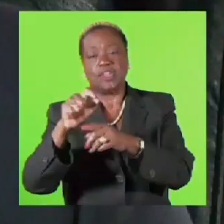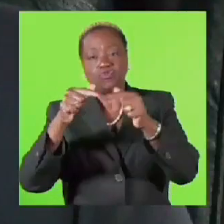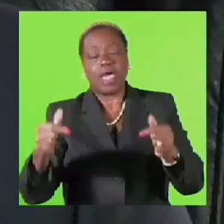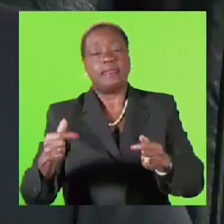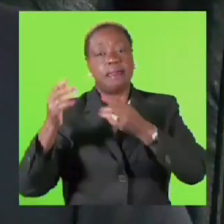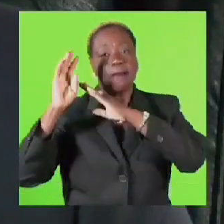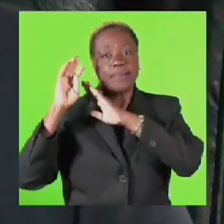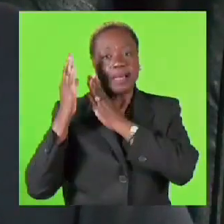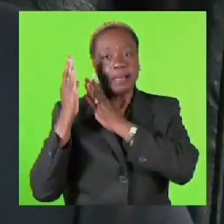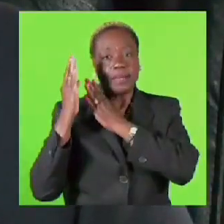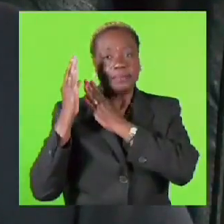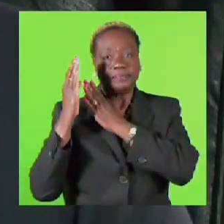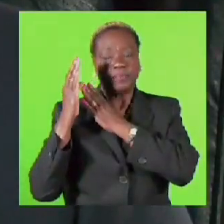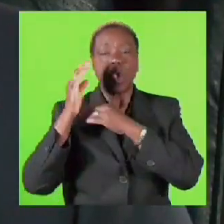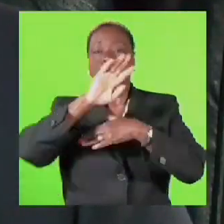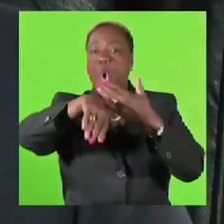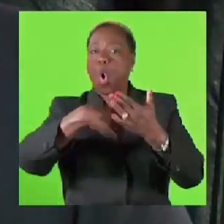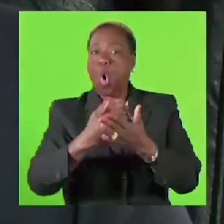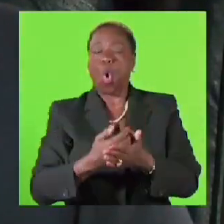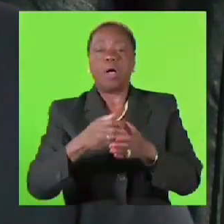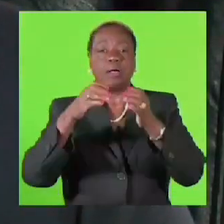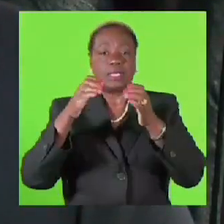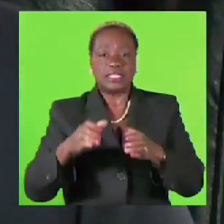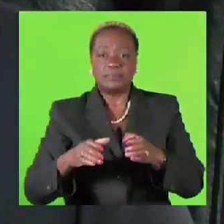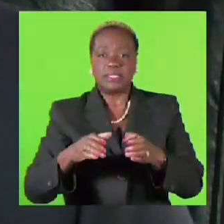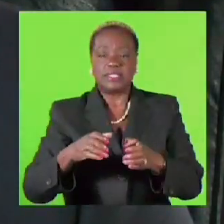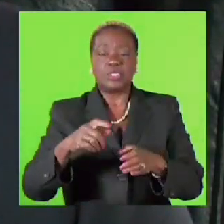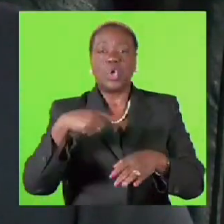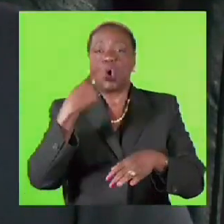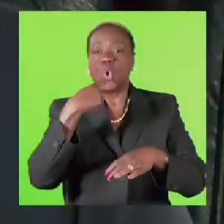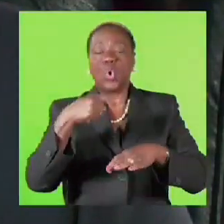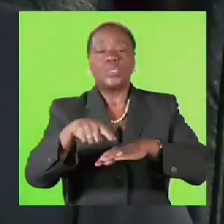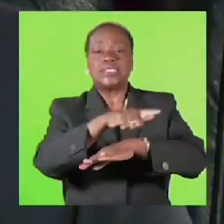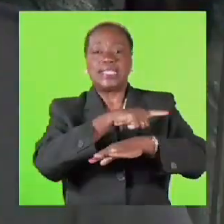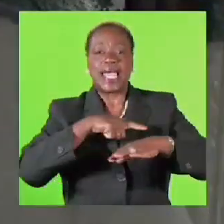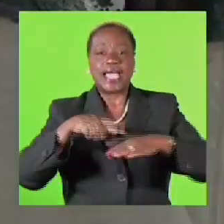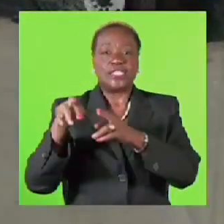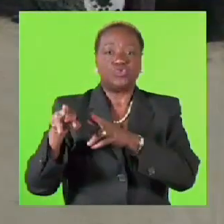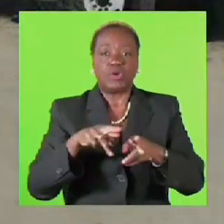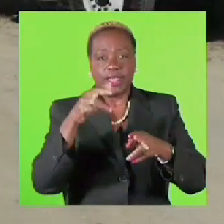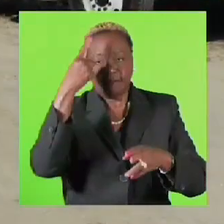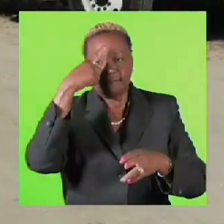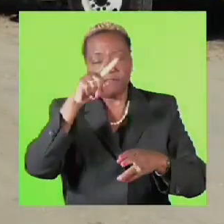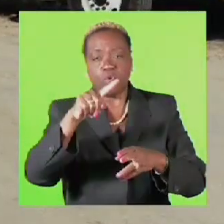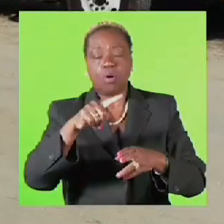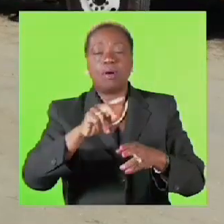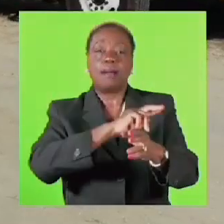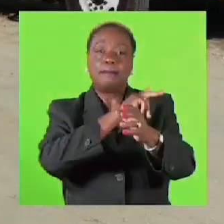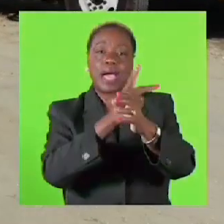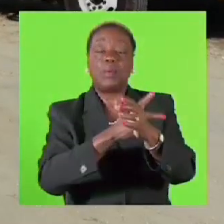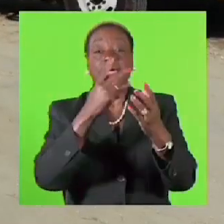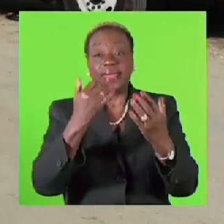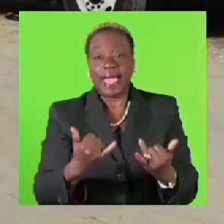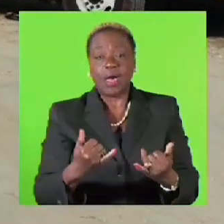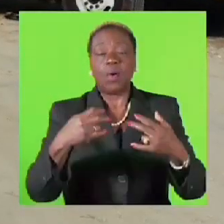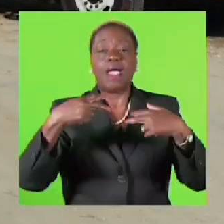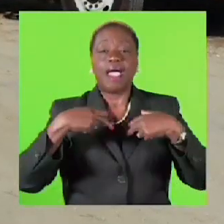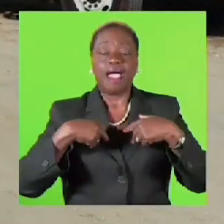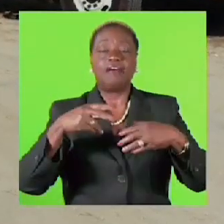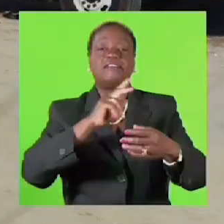Grand Bahama, all customers whose premises are ready for power now have